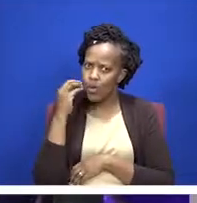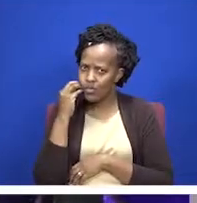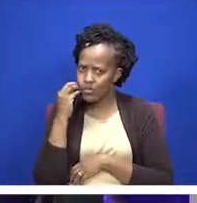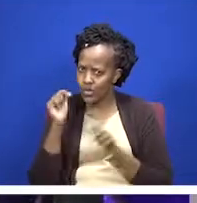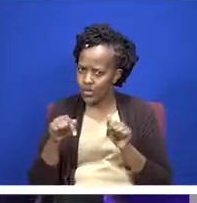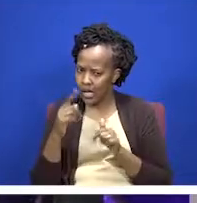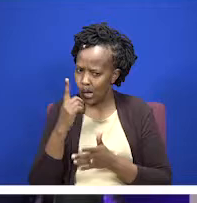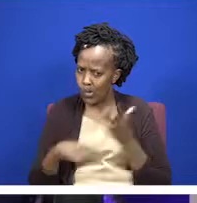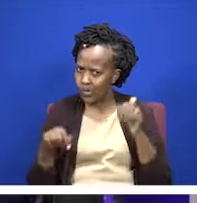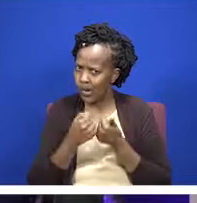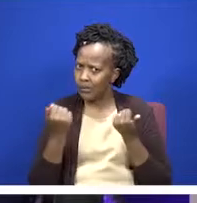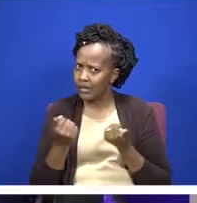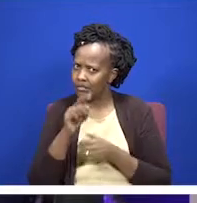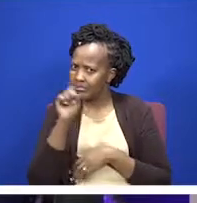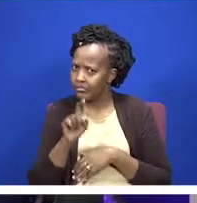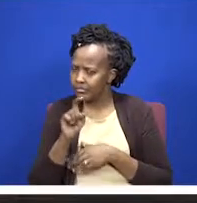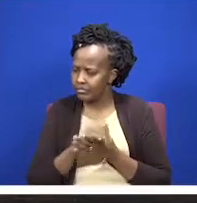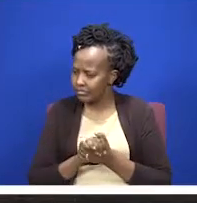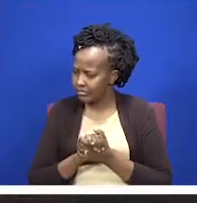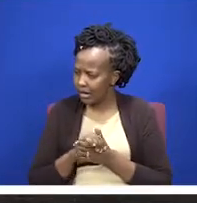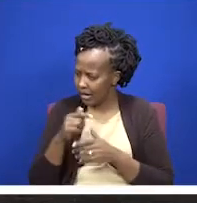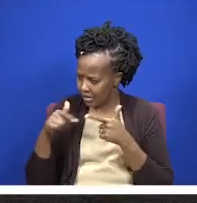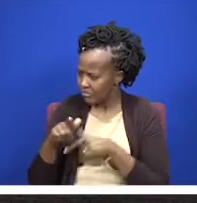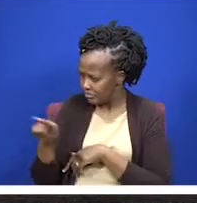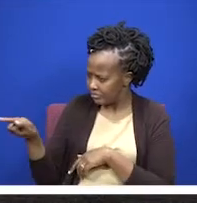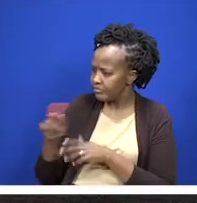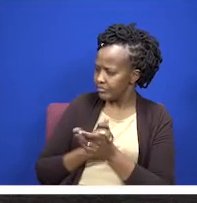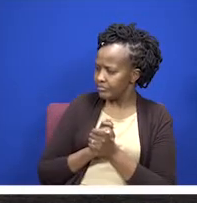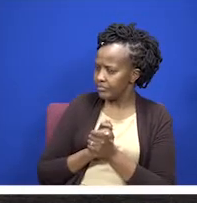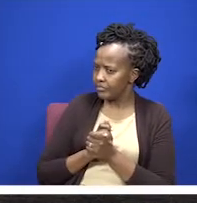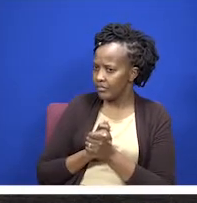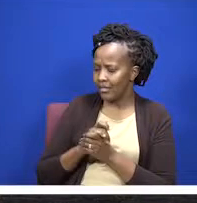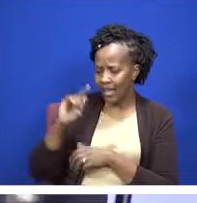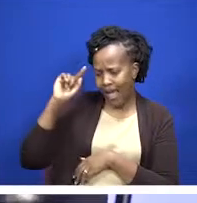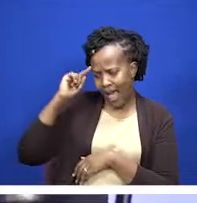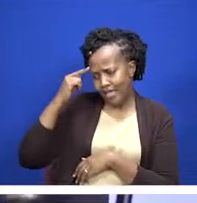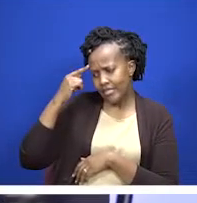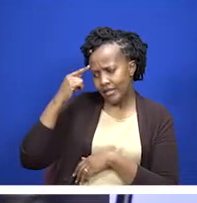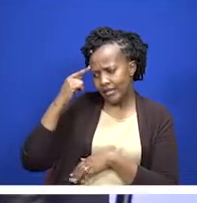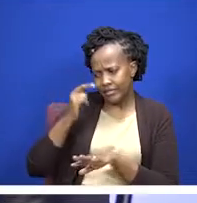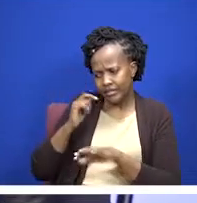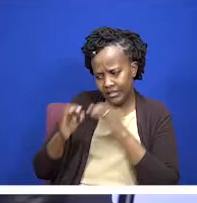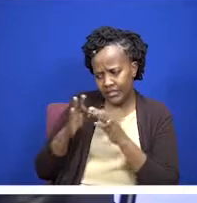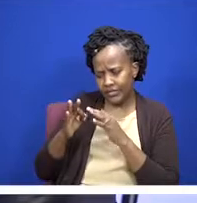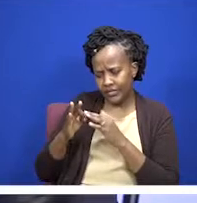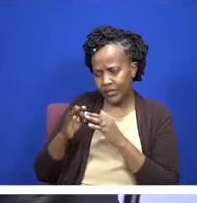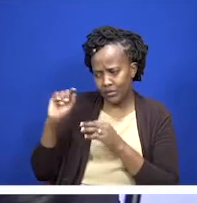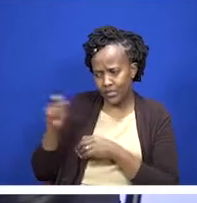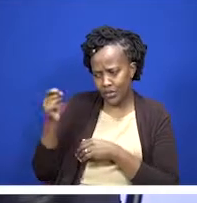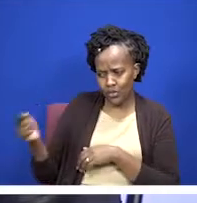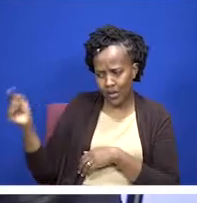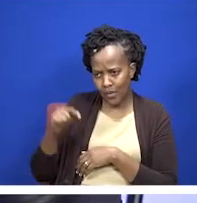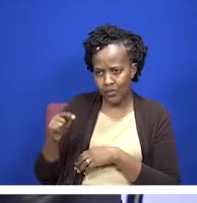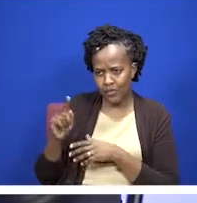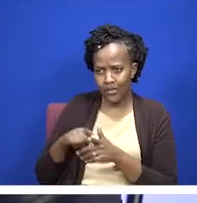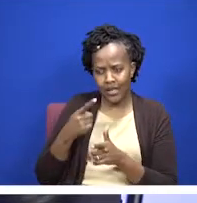happen? Aida? I think that if the president was to come to our home today, that he'll